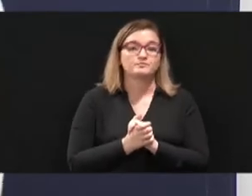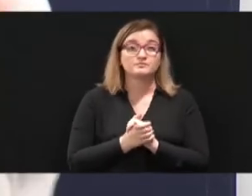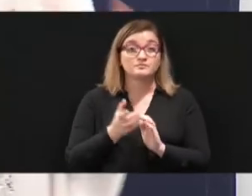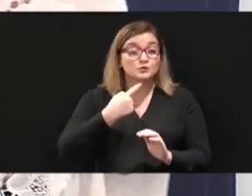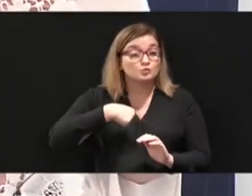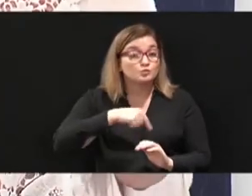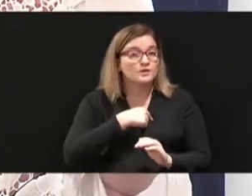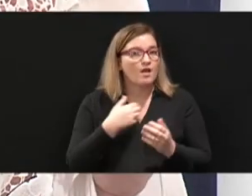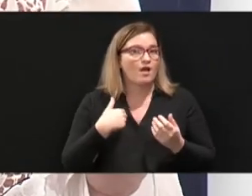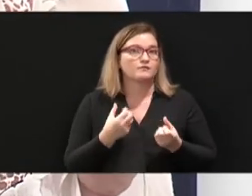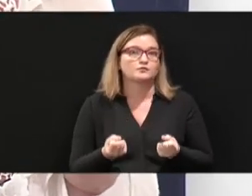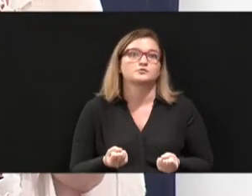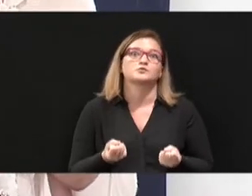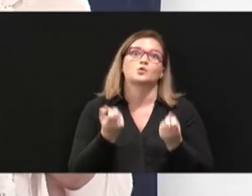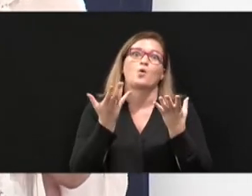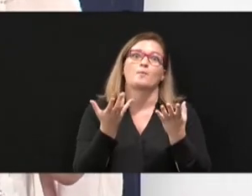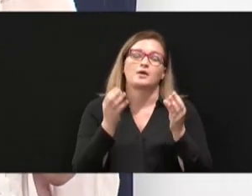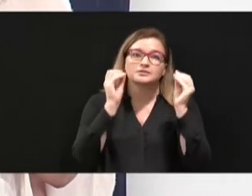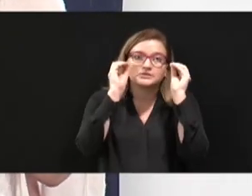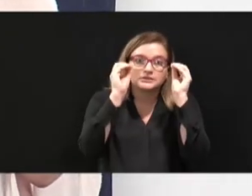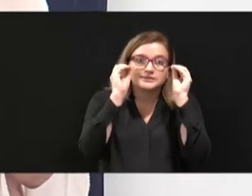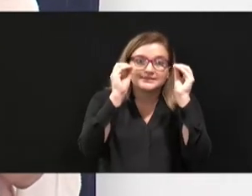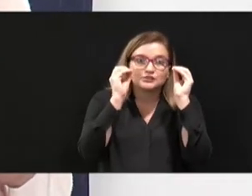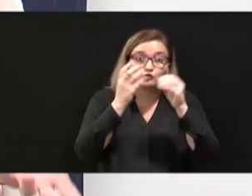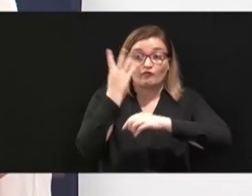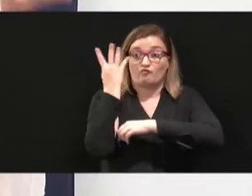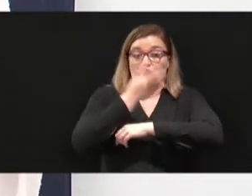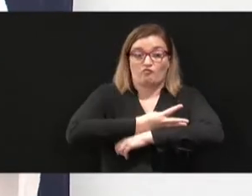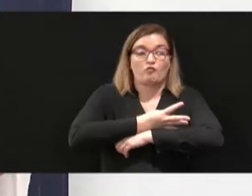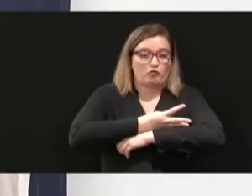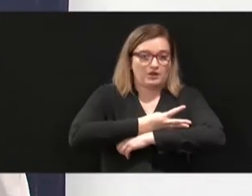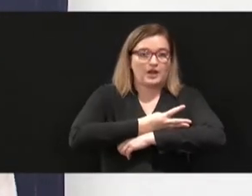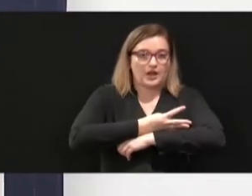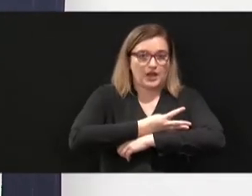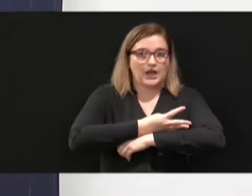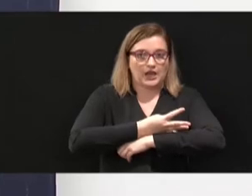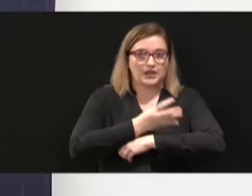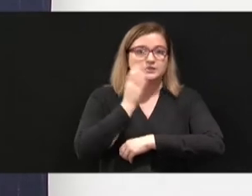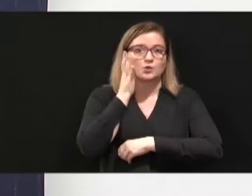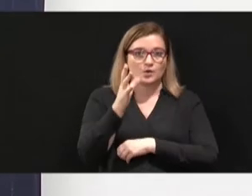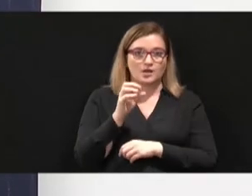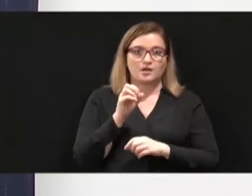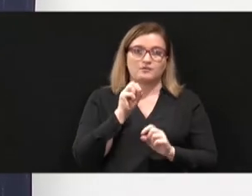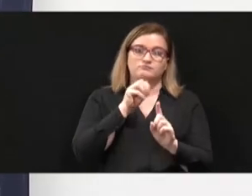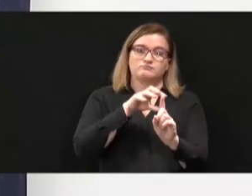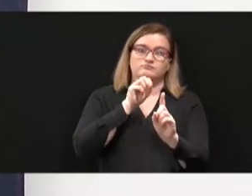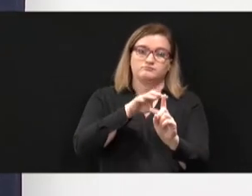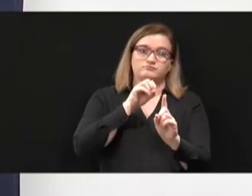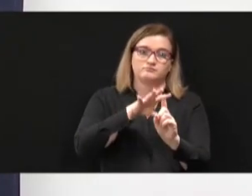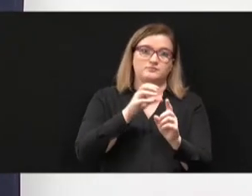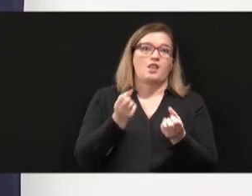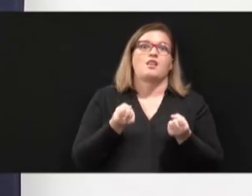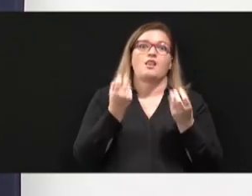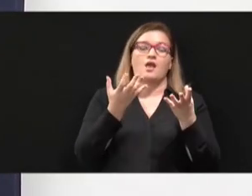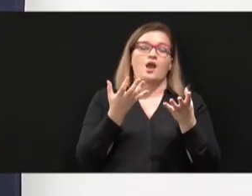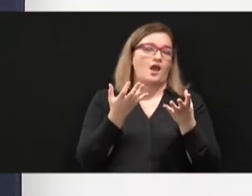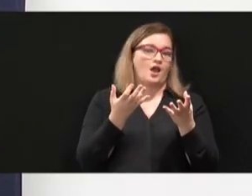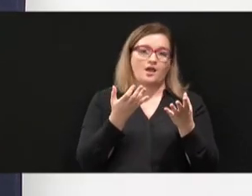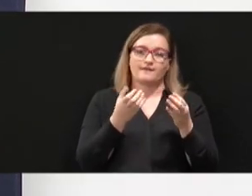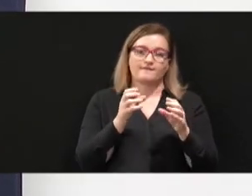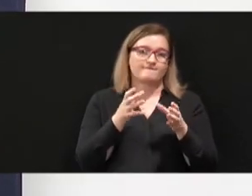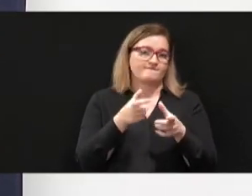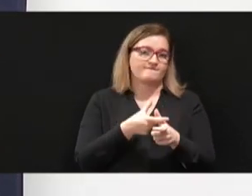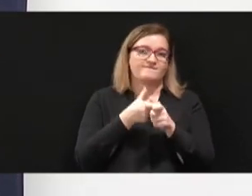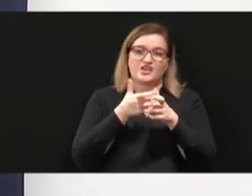have so much to teach you in just 4 days, we're throwing a lot of things at you way faster than we would a